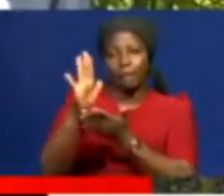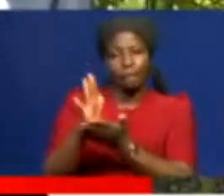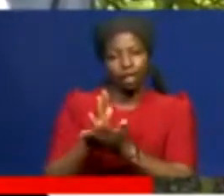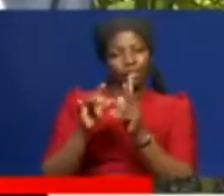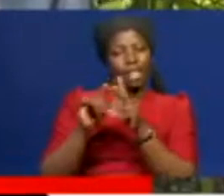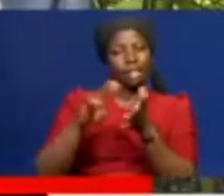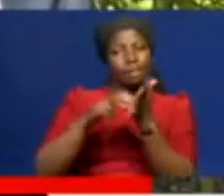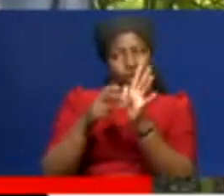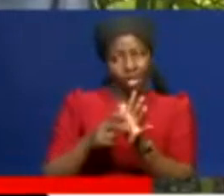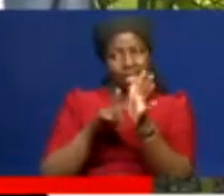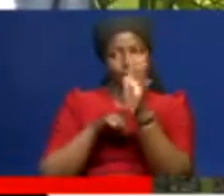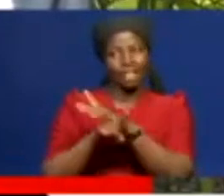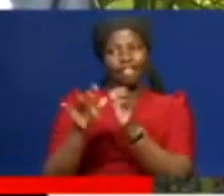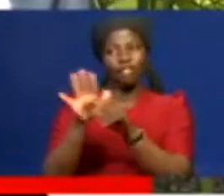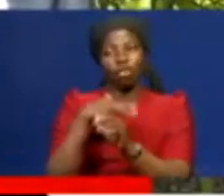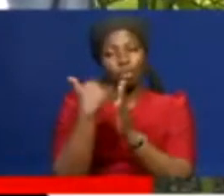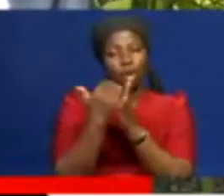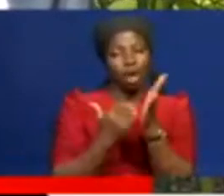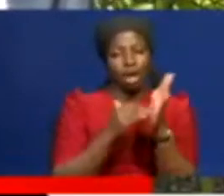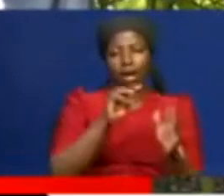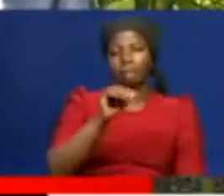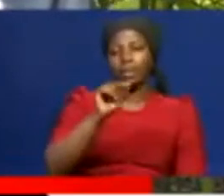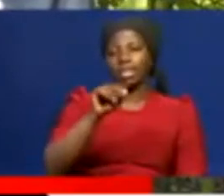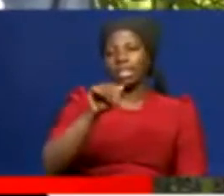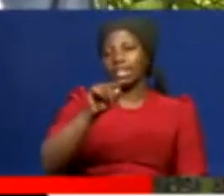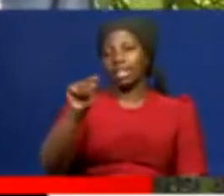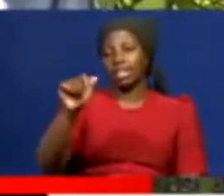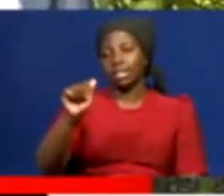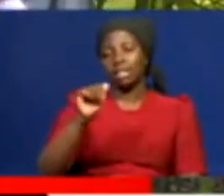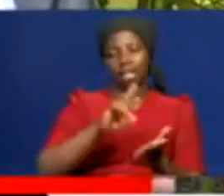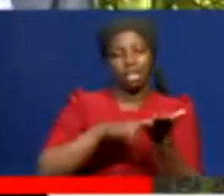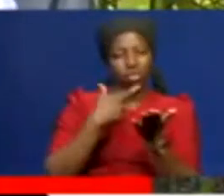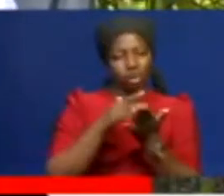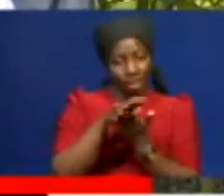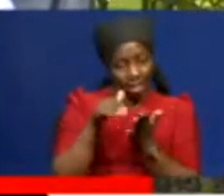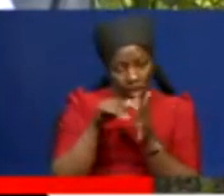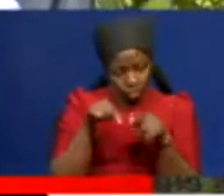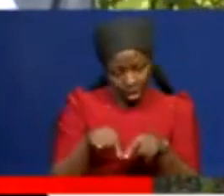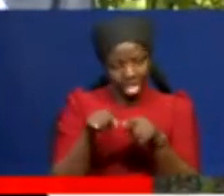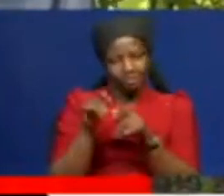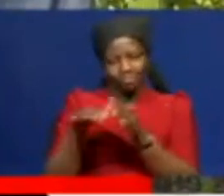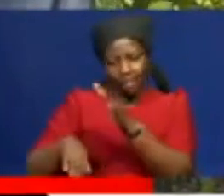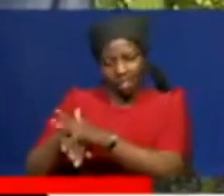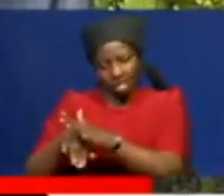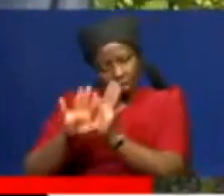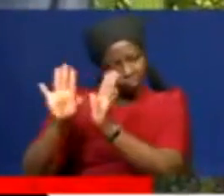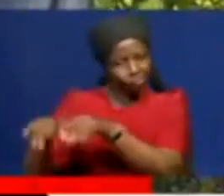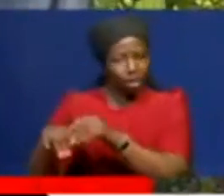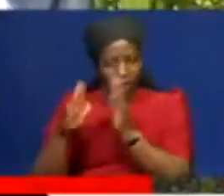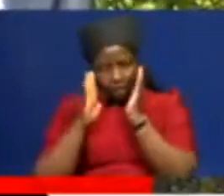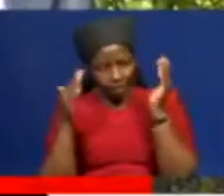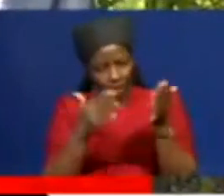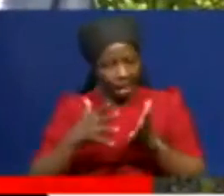which is part of that whole program, that is Manyata Resource Center. And today we are drifting a little bit away from the football and now into the